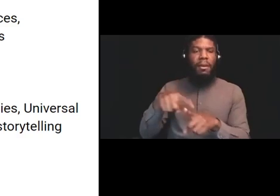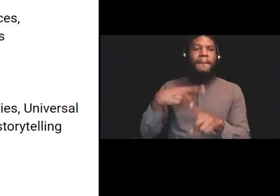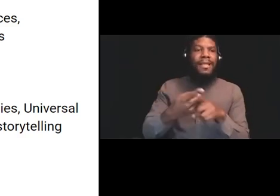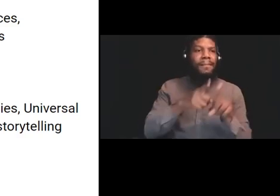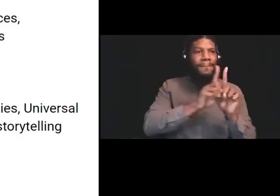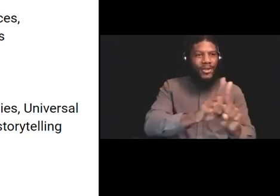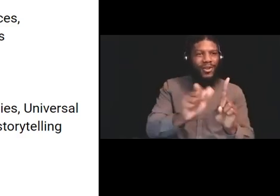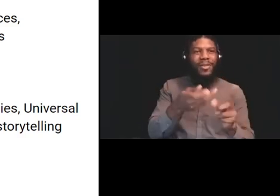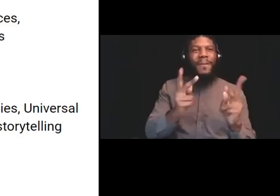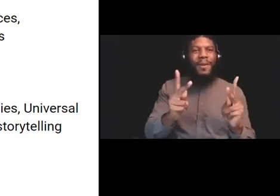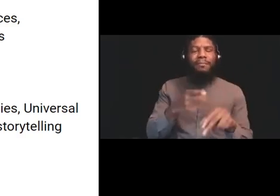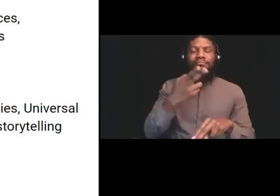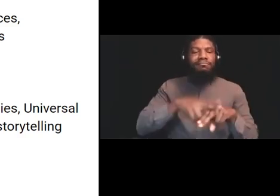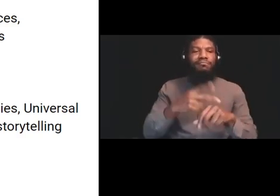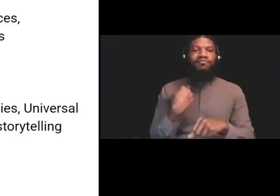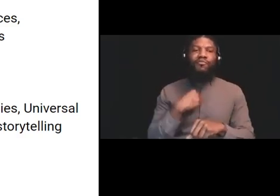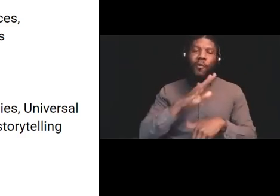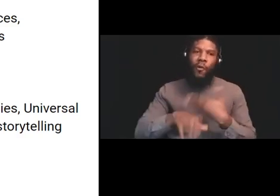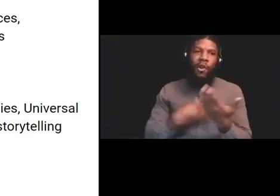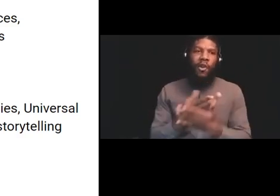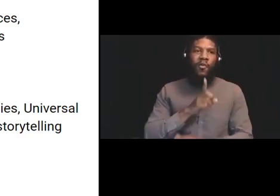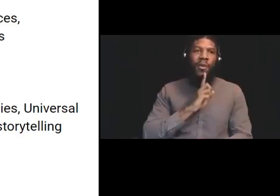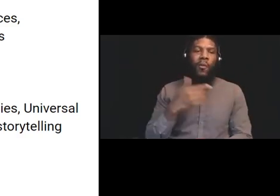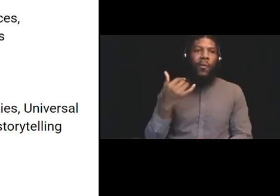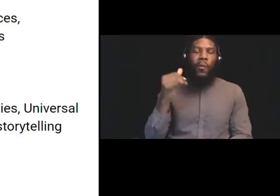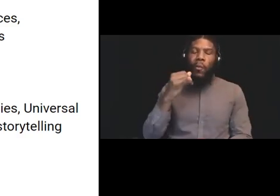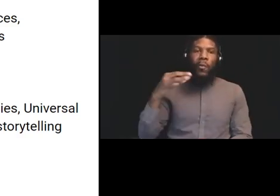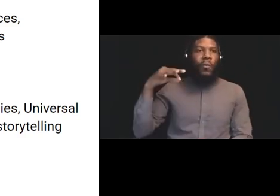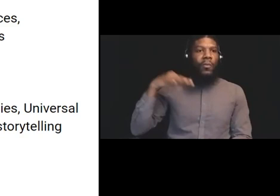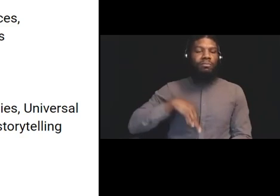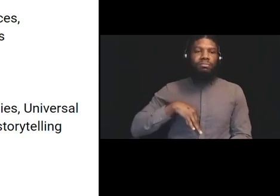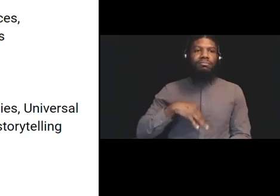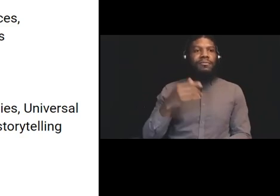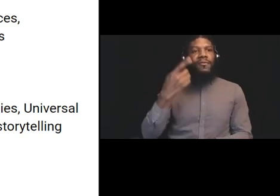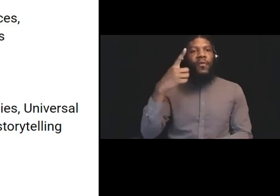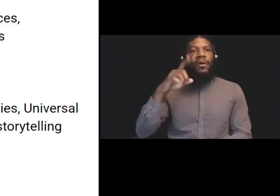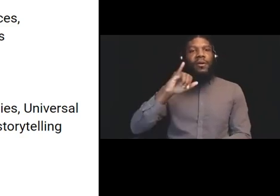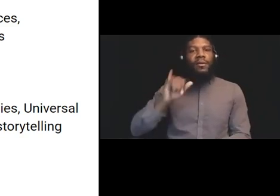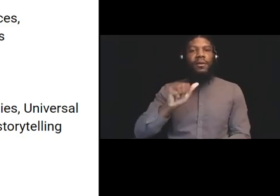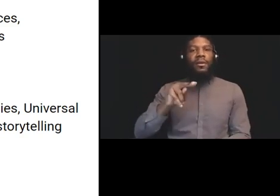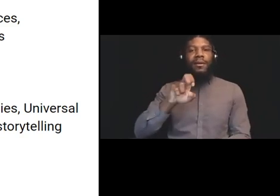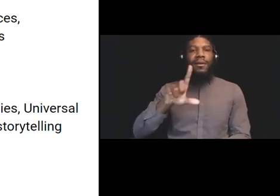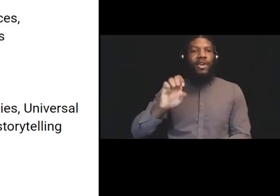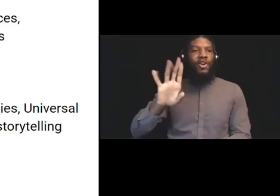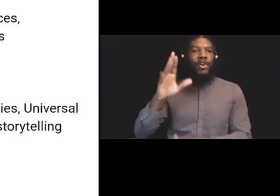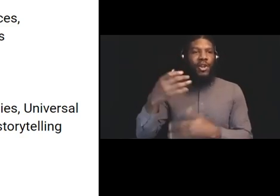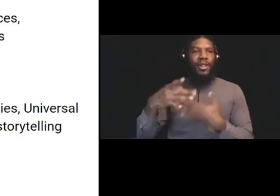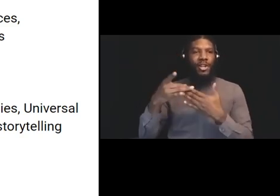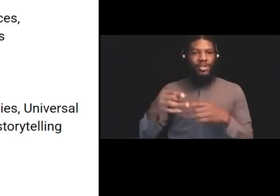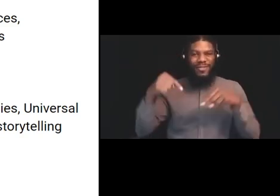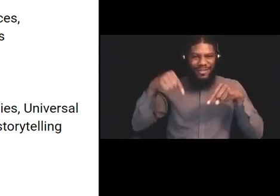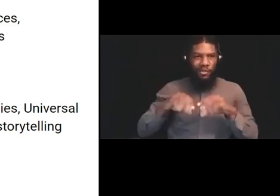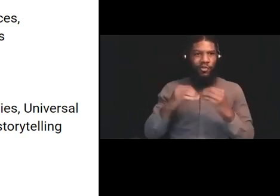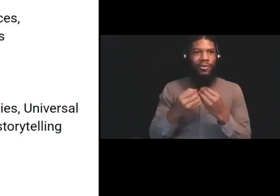And of course, we are all super privileged to have Janelle's leadership in this organization as an